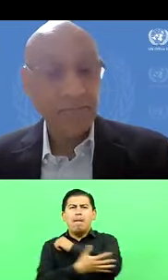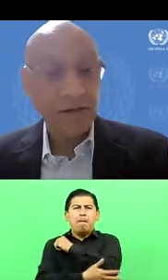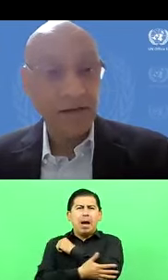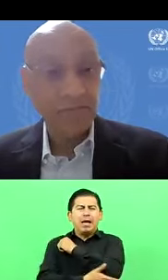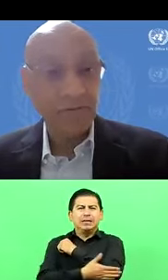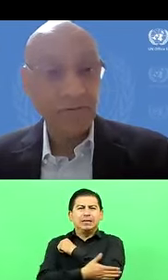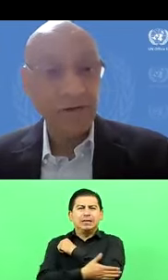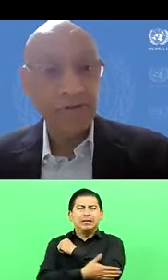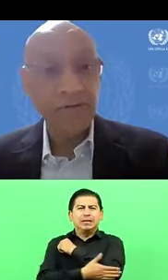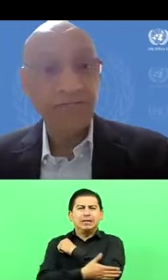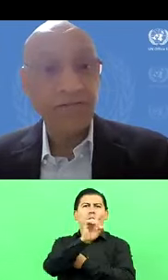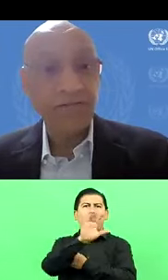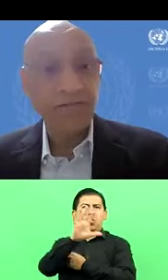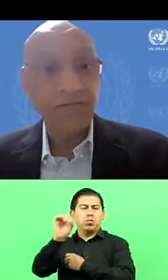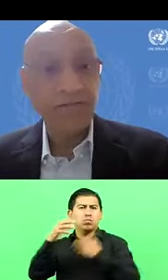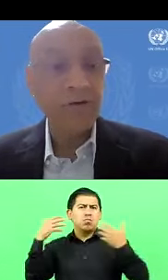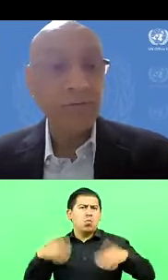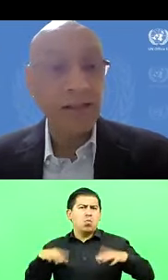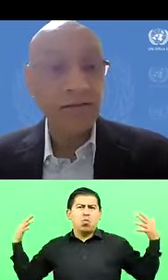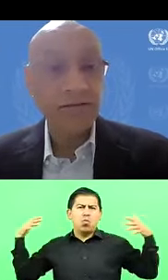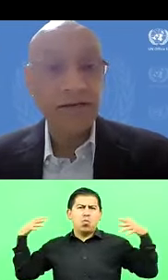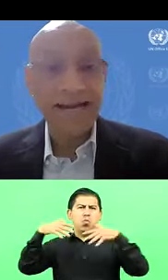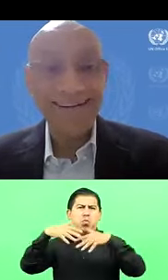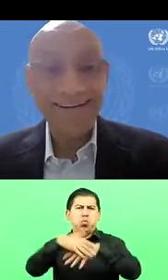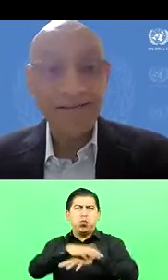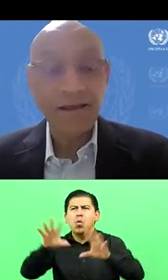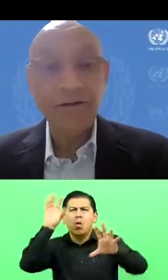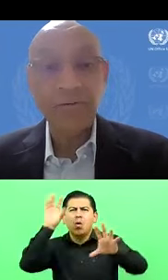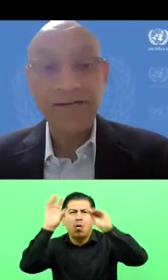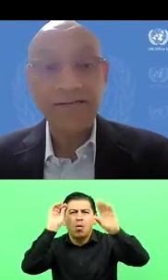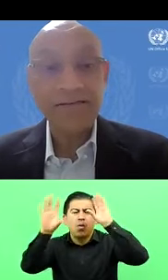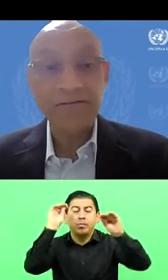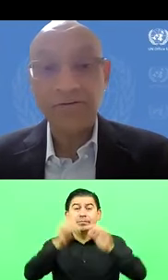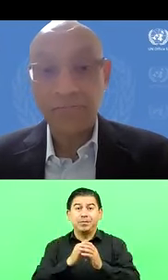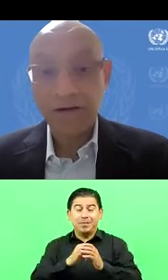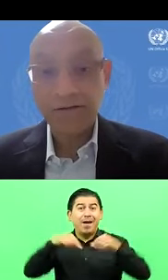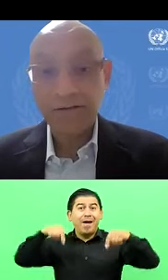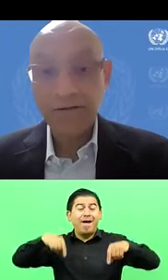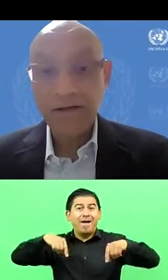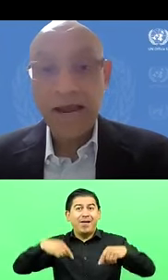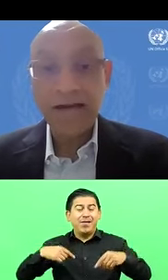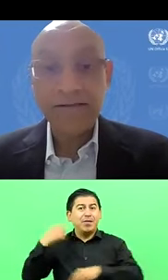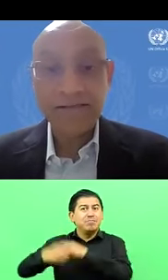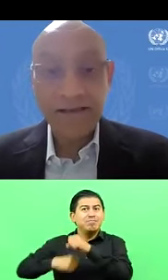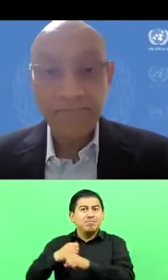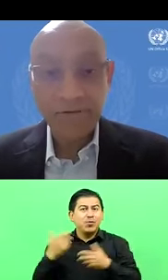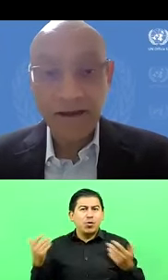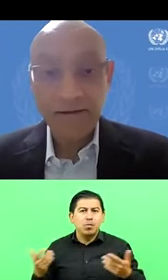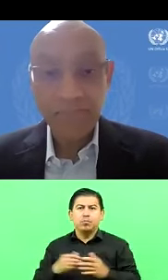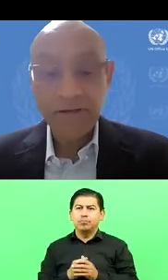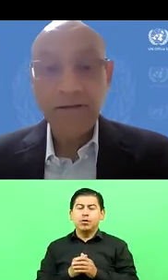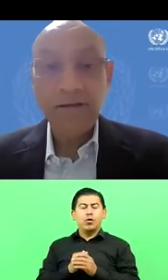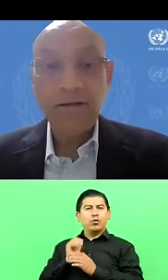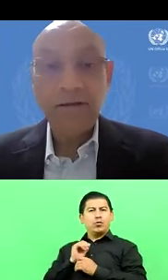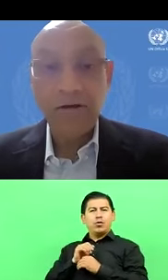time for 2025 will be on the 12th, the 19th, and the 26th of March at the same